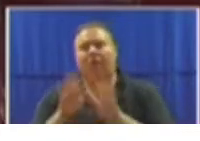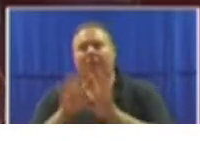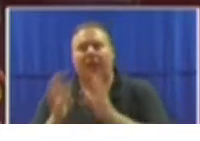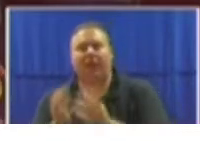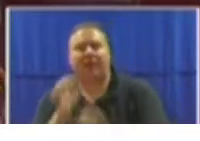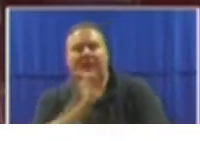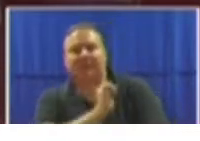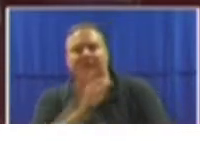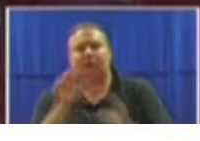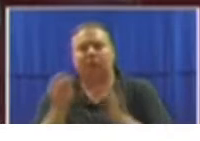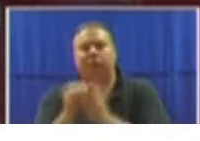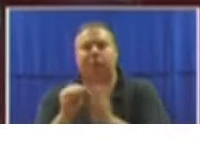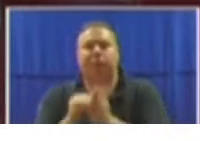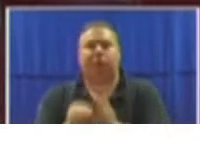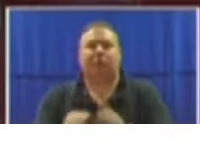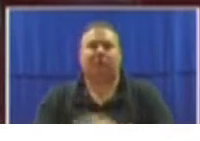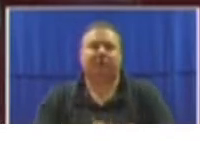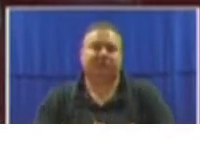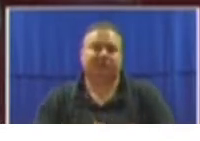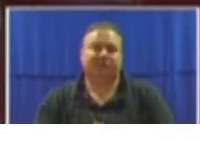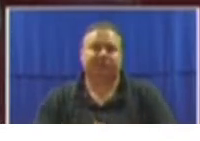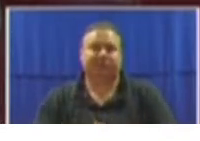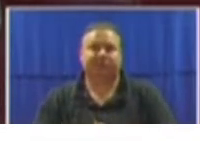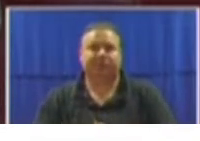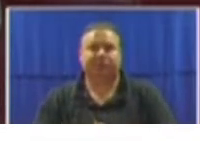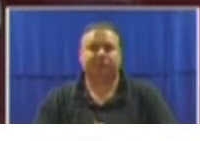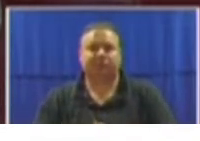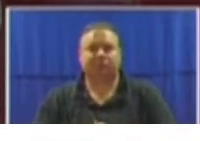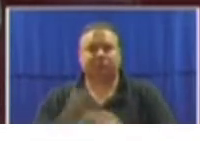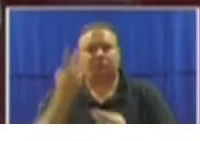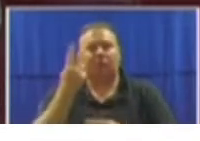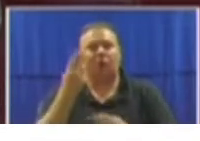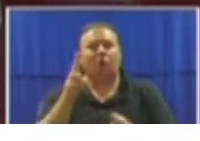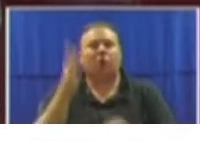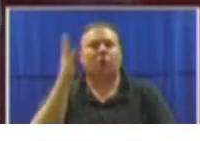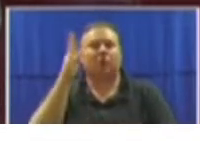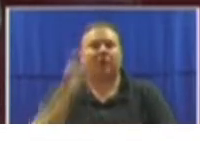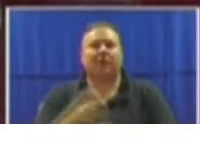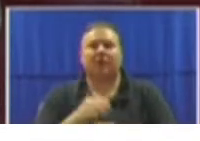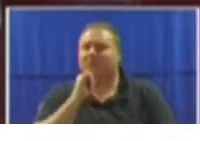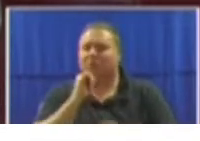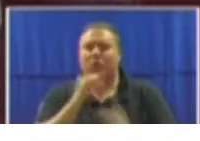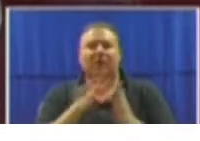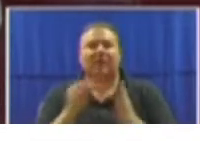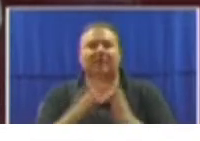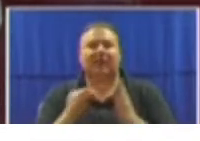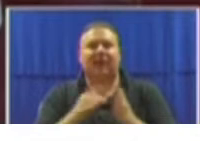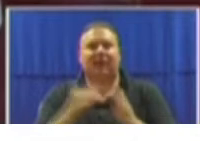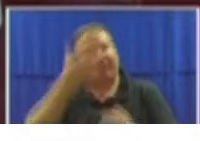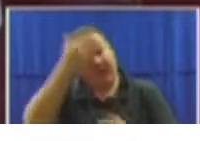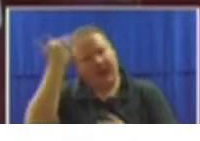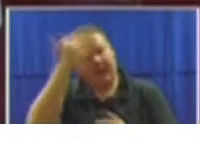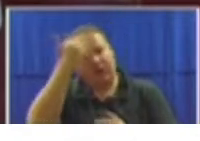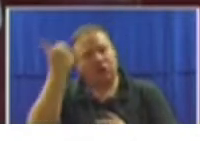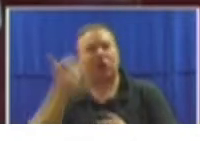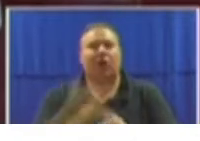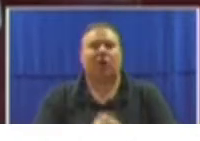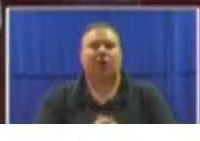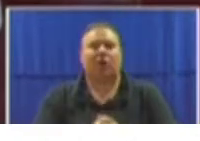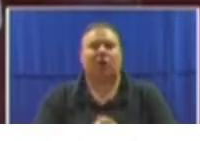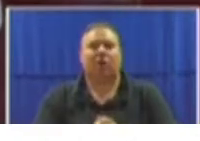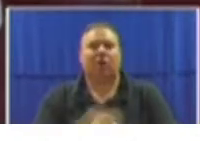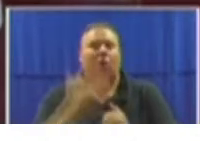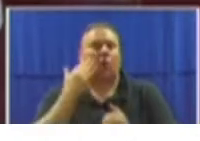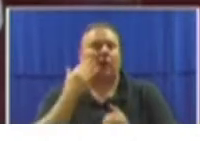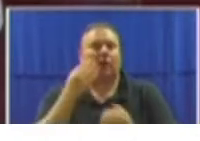Cabinet. Honorable Speaker, we shall not have a selective amnesia when it comes to the expert panel